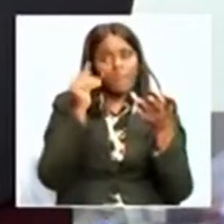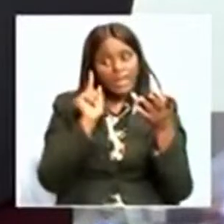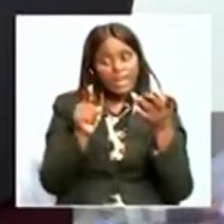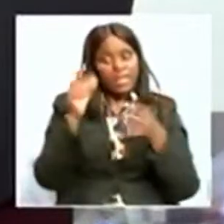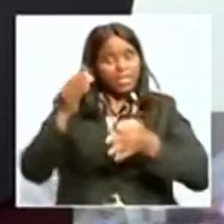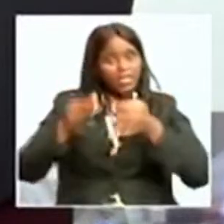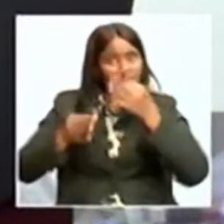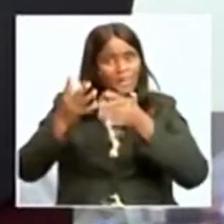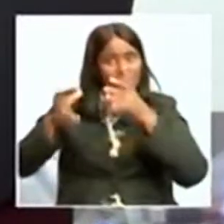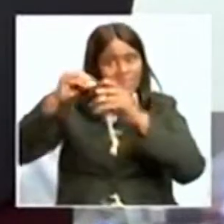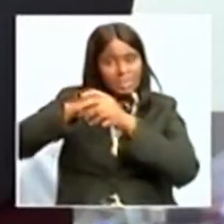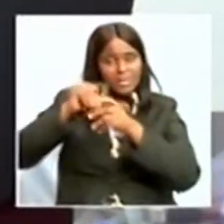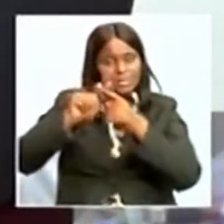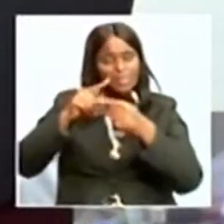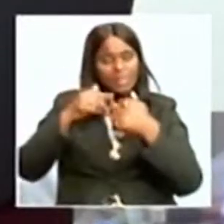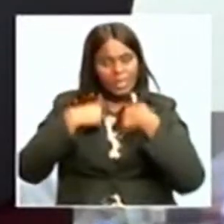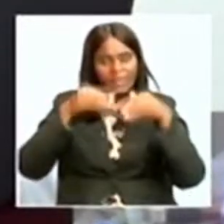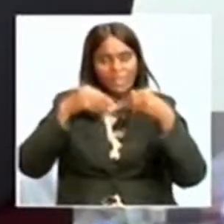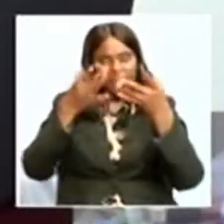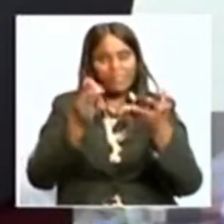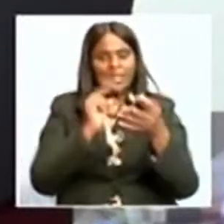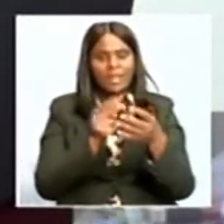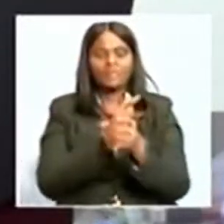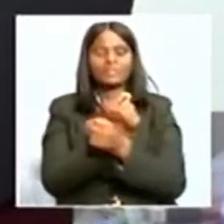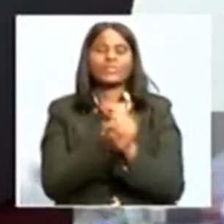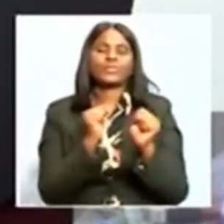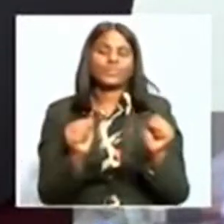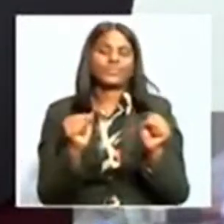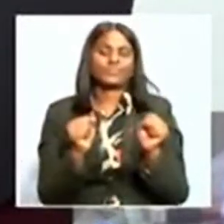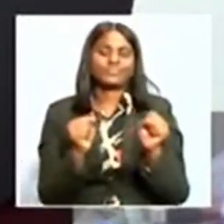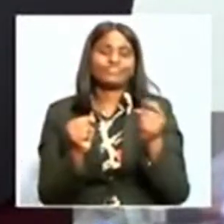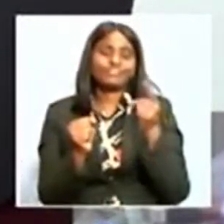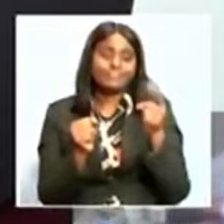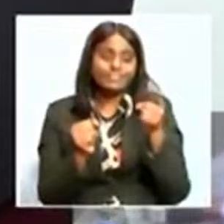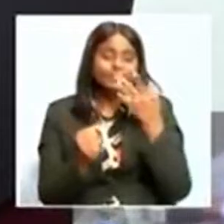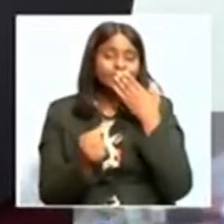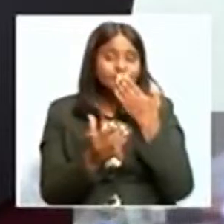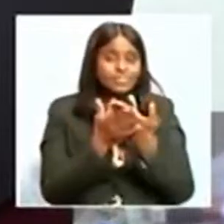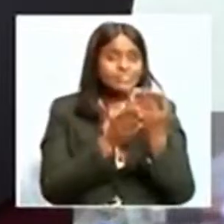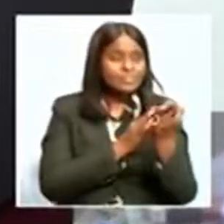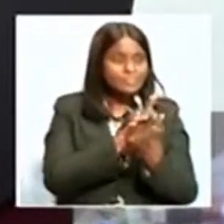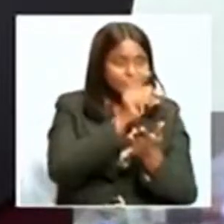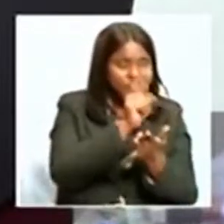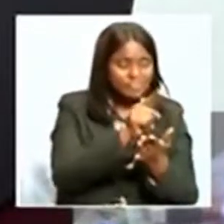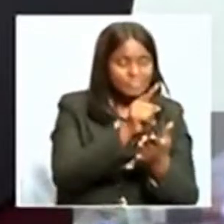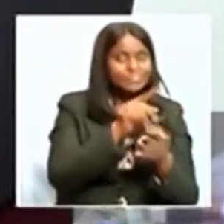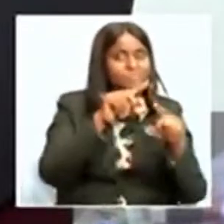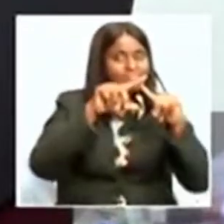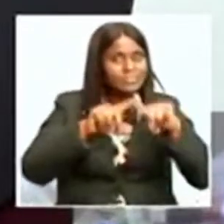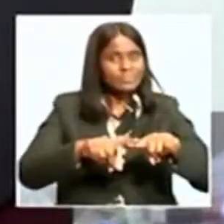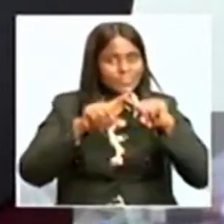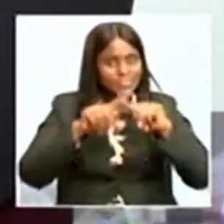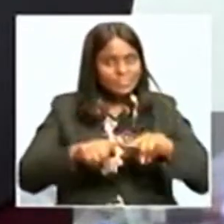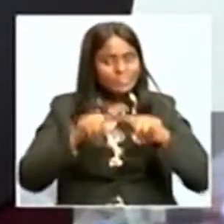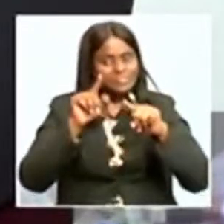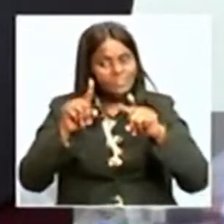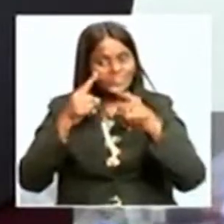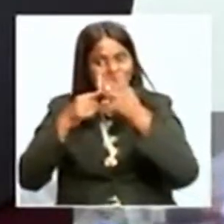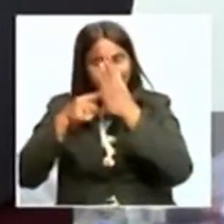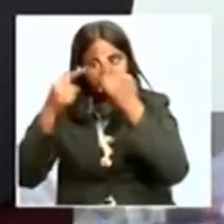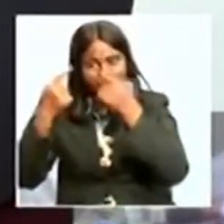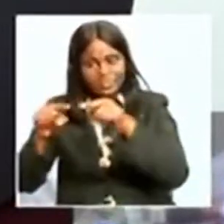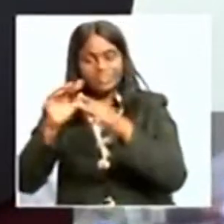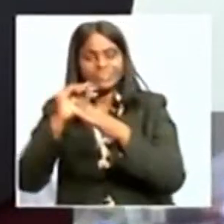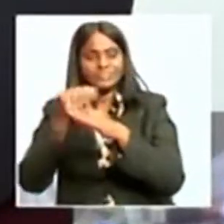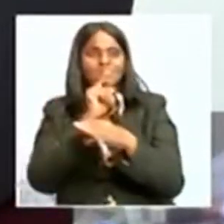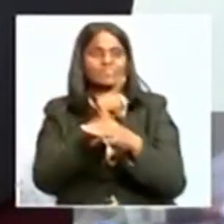courts come in, to come and give us a solution. Is this thing done in good faith, depending on the circumstances